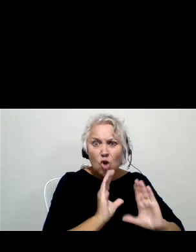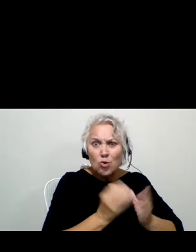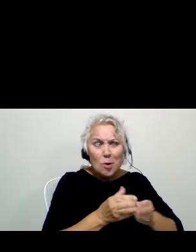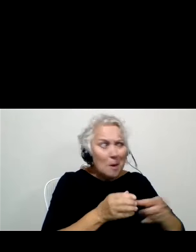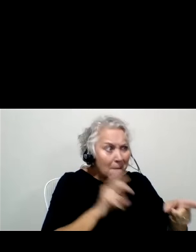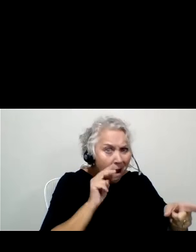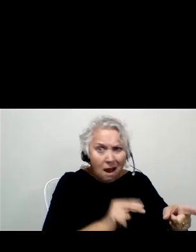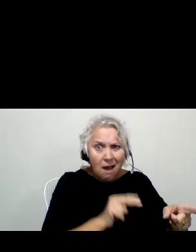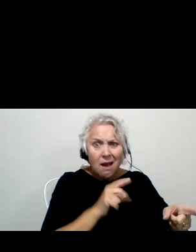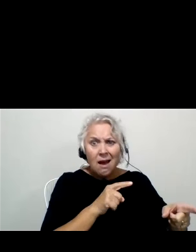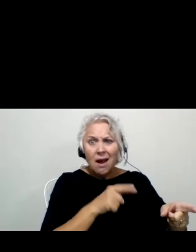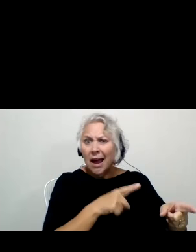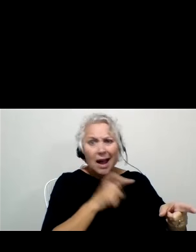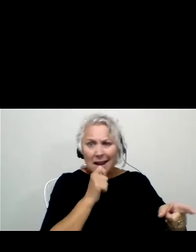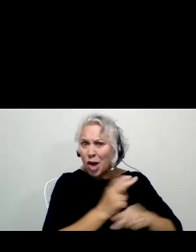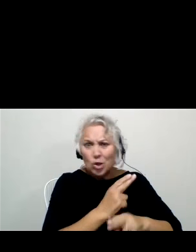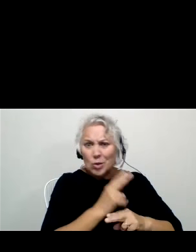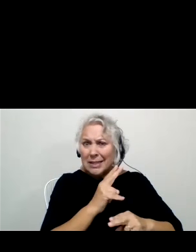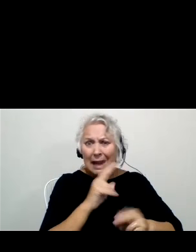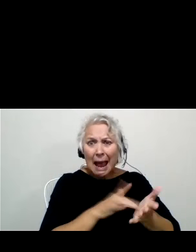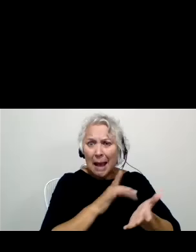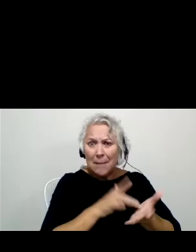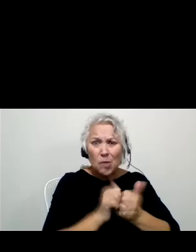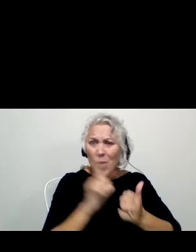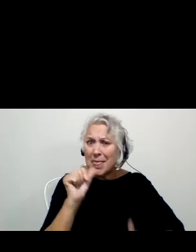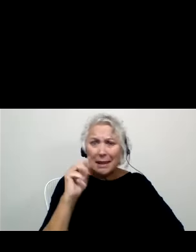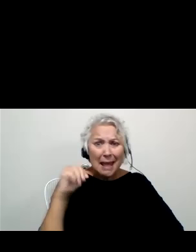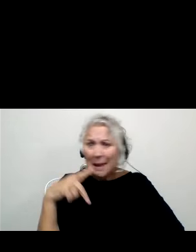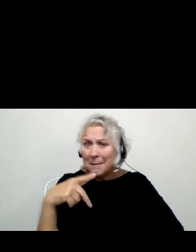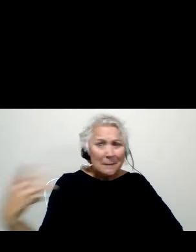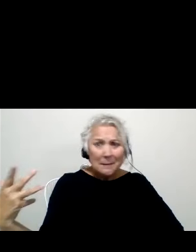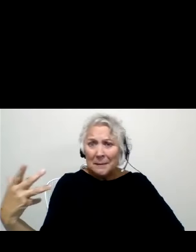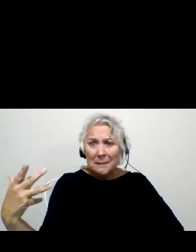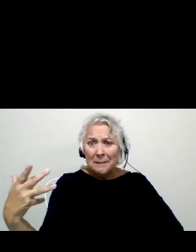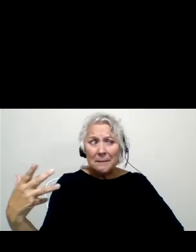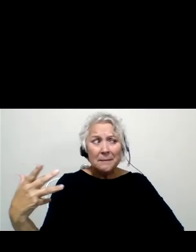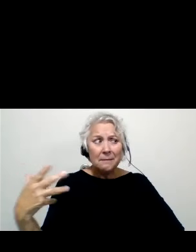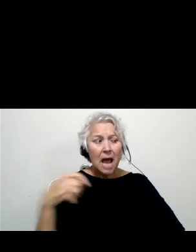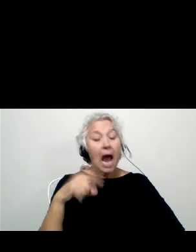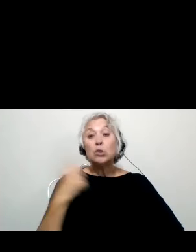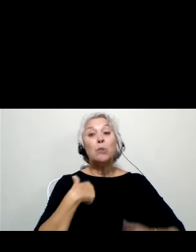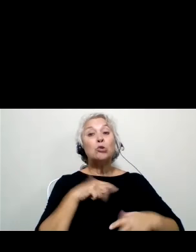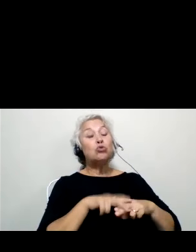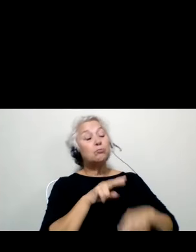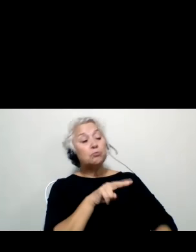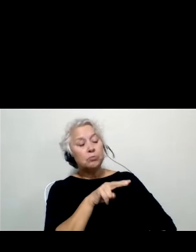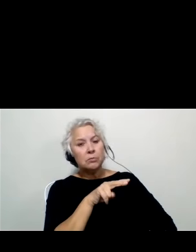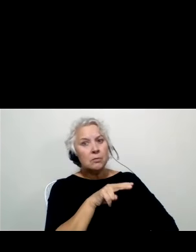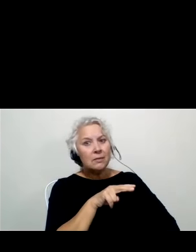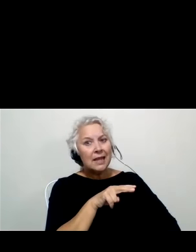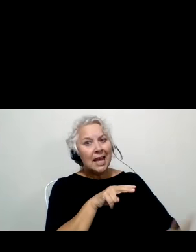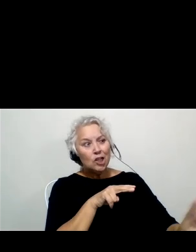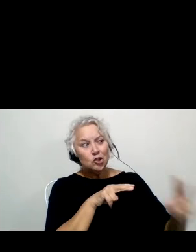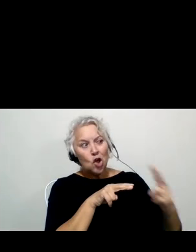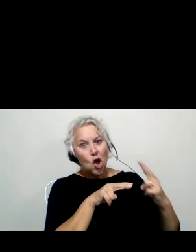session. He wasn't using his iPad with the LAMP app. And you know, I was supposed to just observe, but you know, I think you've probably picked up that I'm